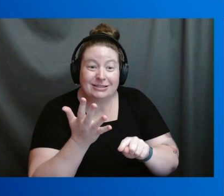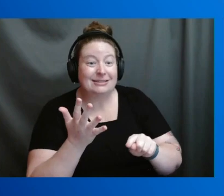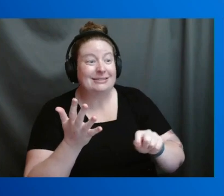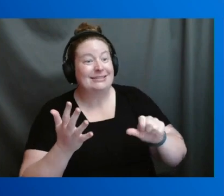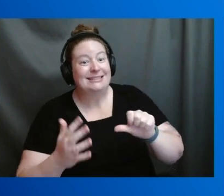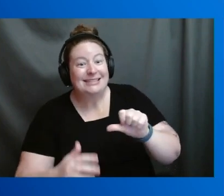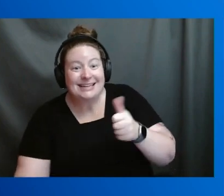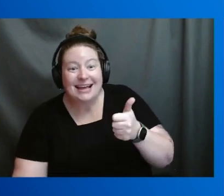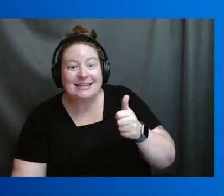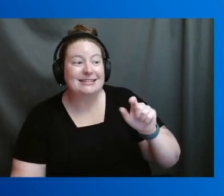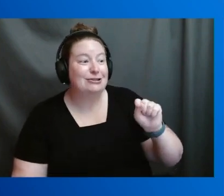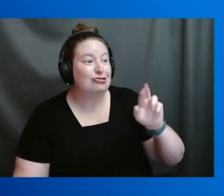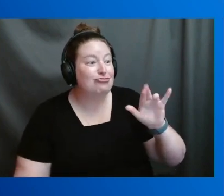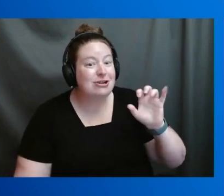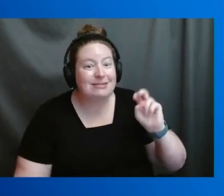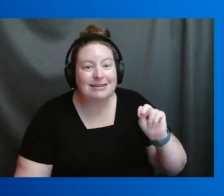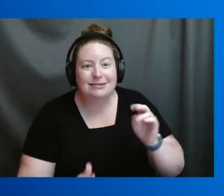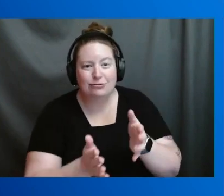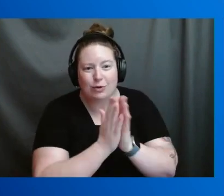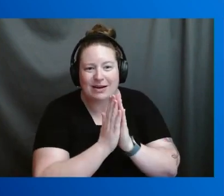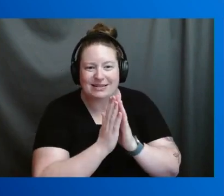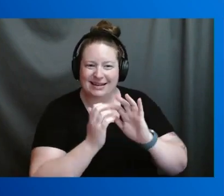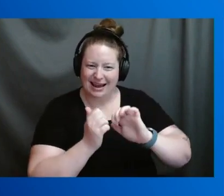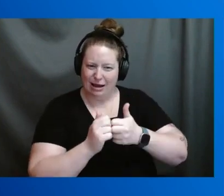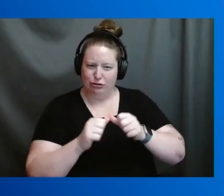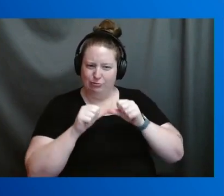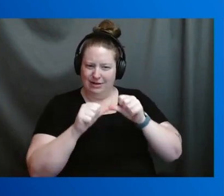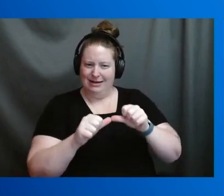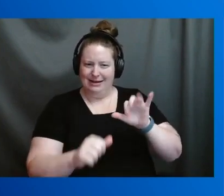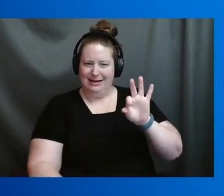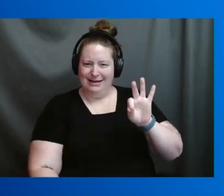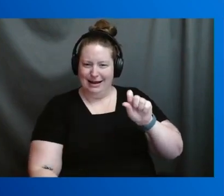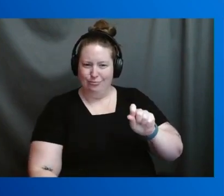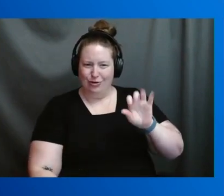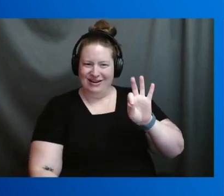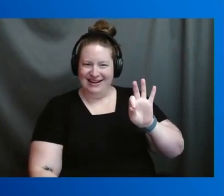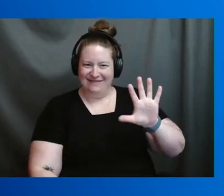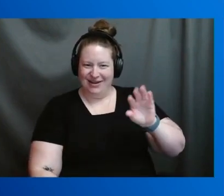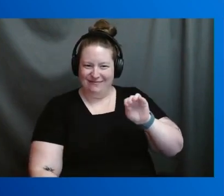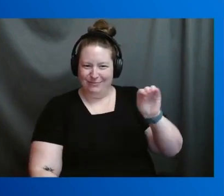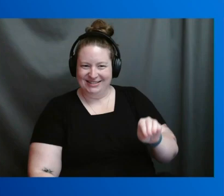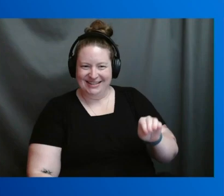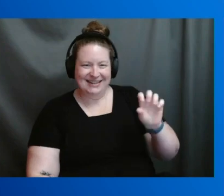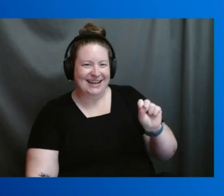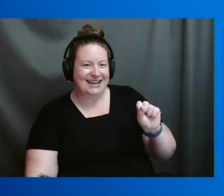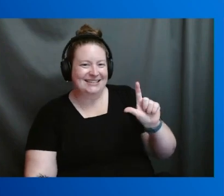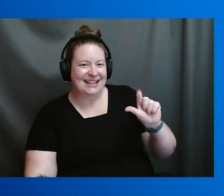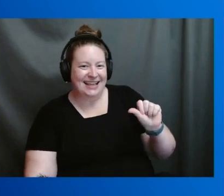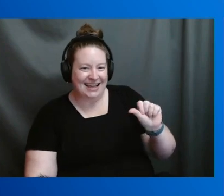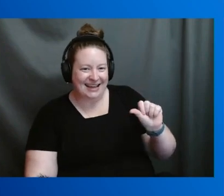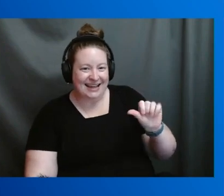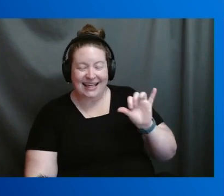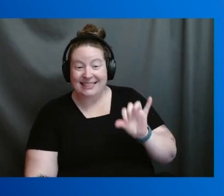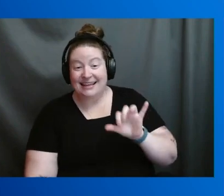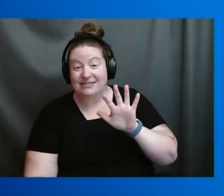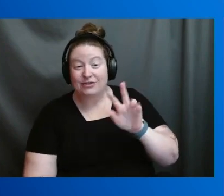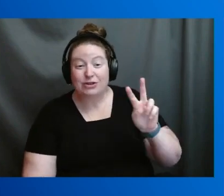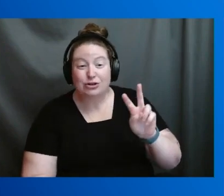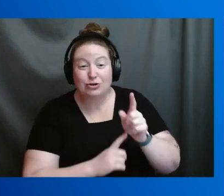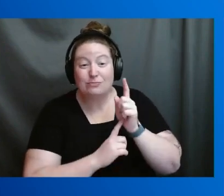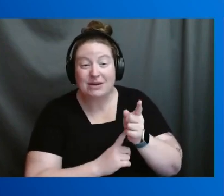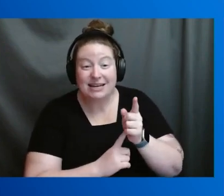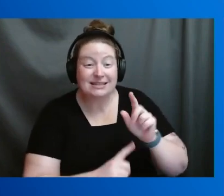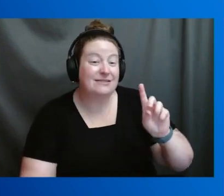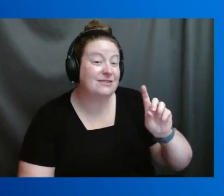do you maintain a 99.95% SLA out there? That's 52 minutes of downtime in the course of a year. Wow.